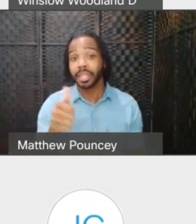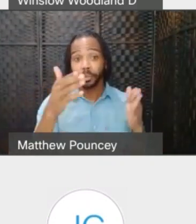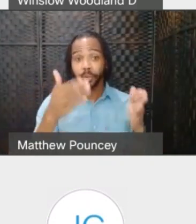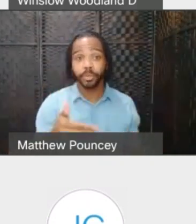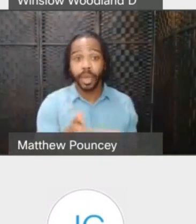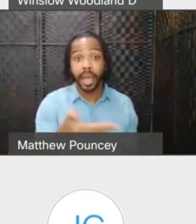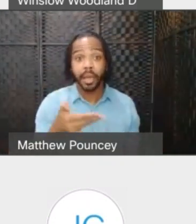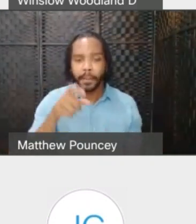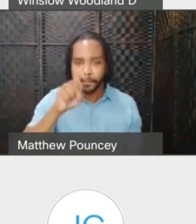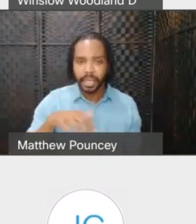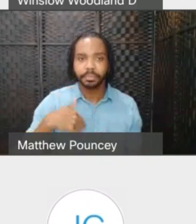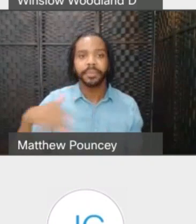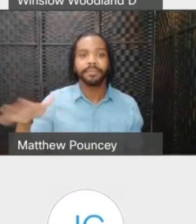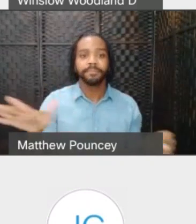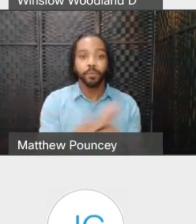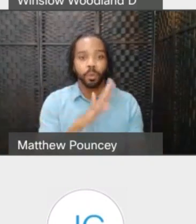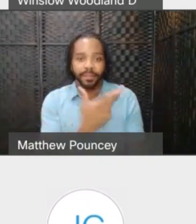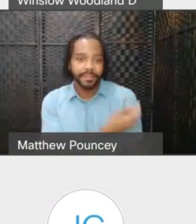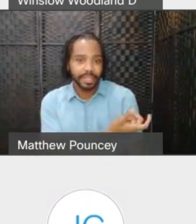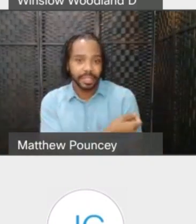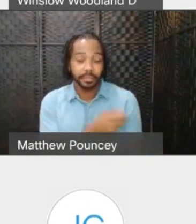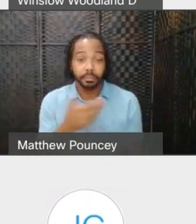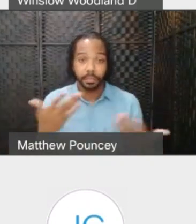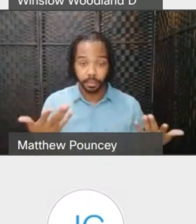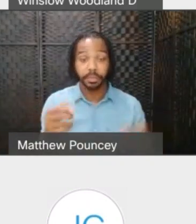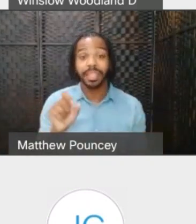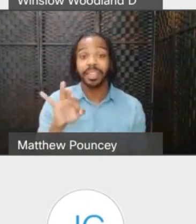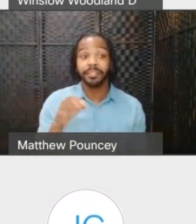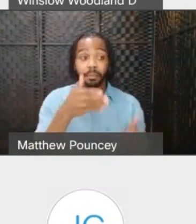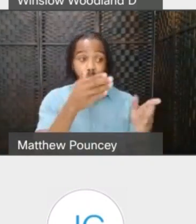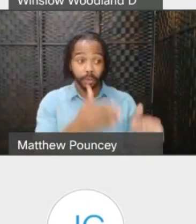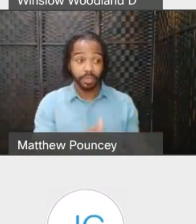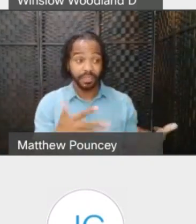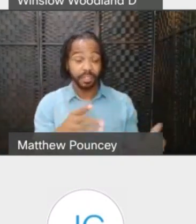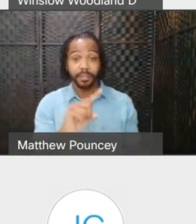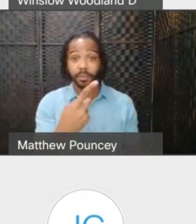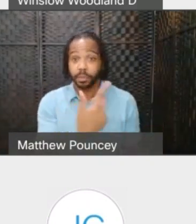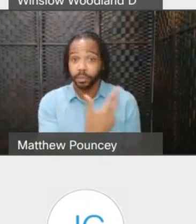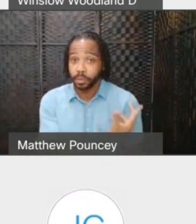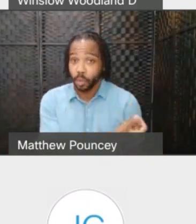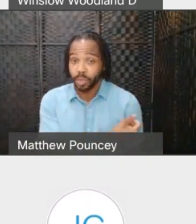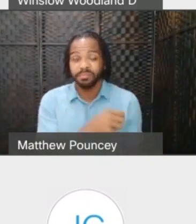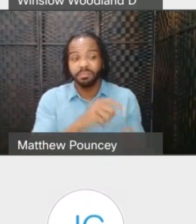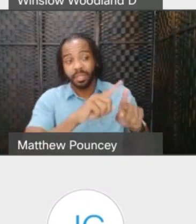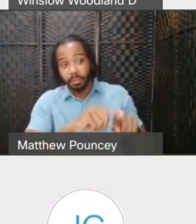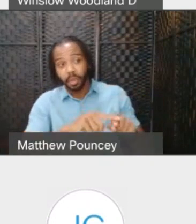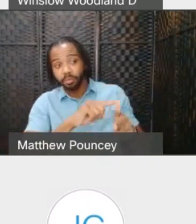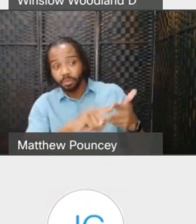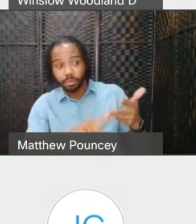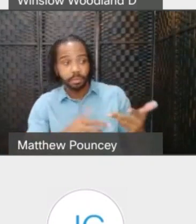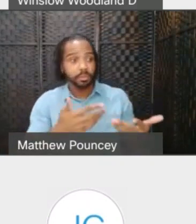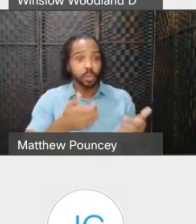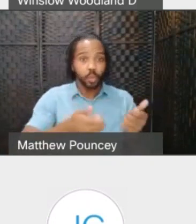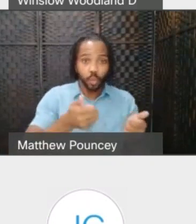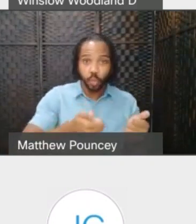fully vaccinated. So if one has taken their first dose, and depending on whether or not it's